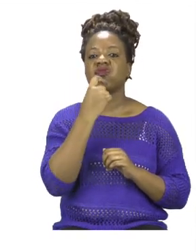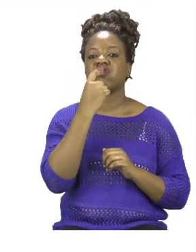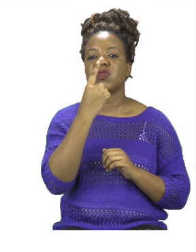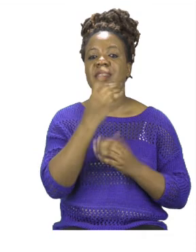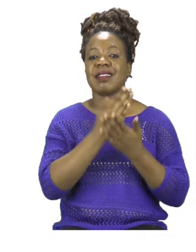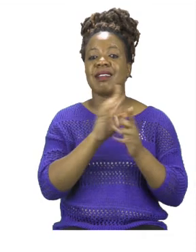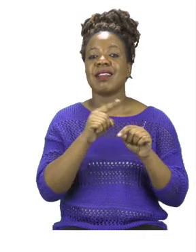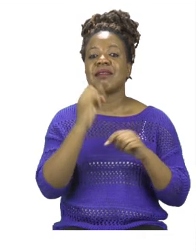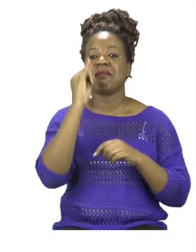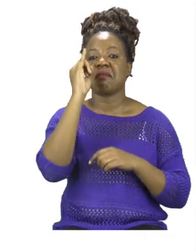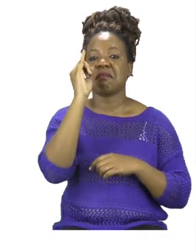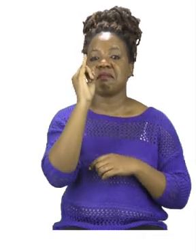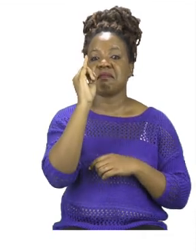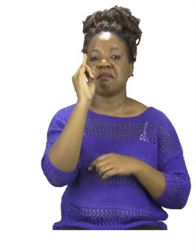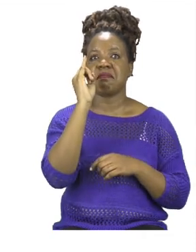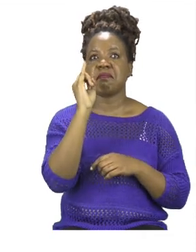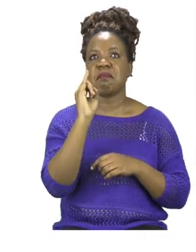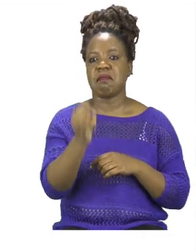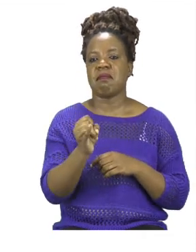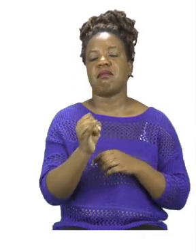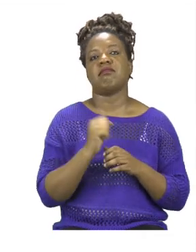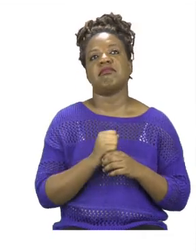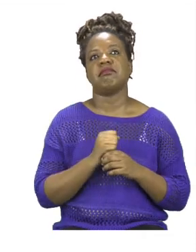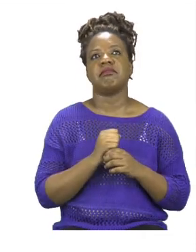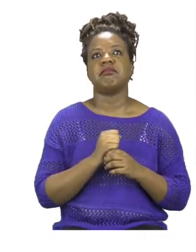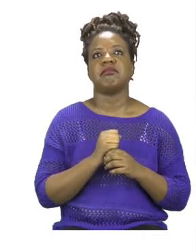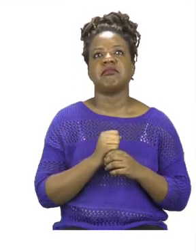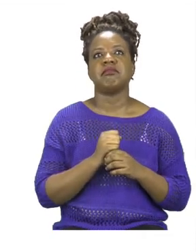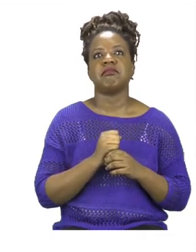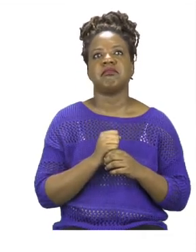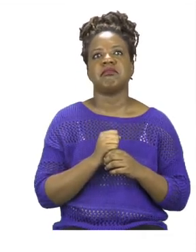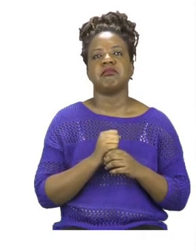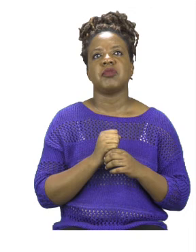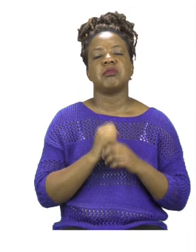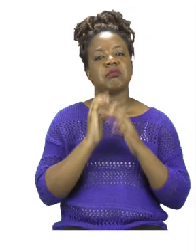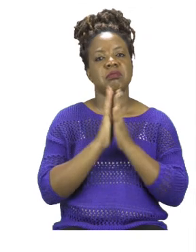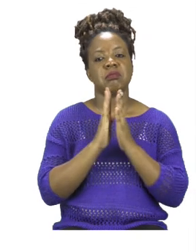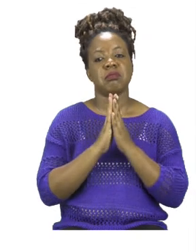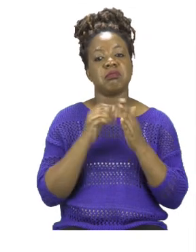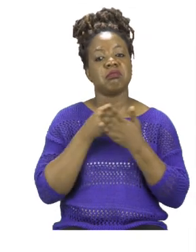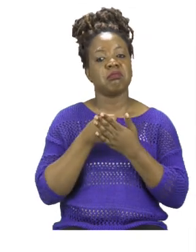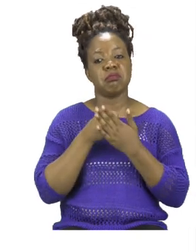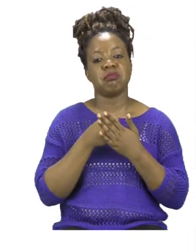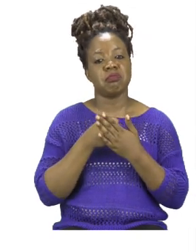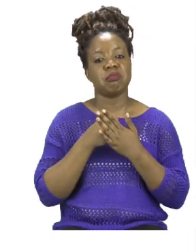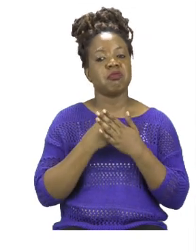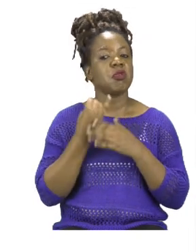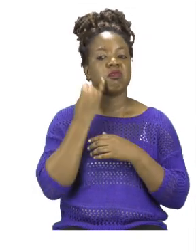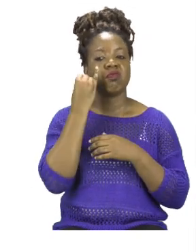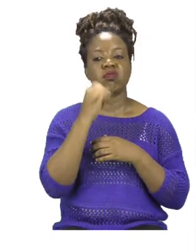or you call someone a bad word. We try very hard, boys and girls, not to insult each